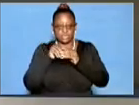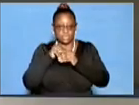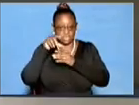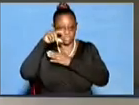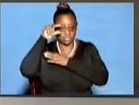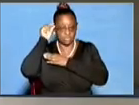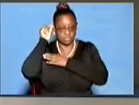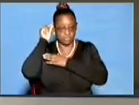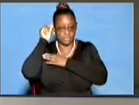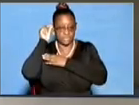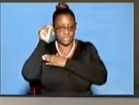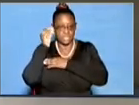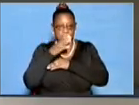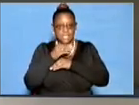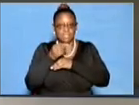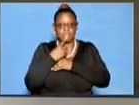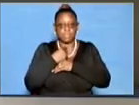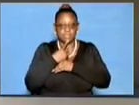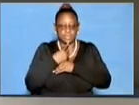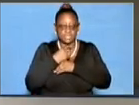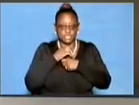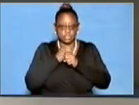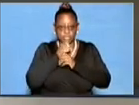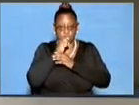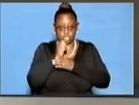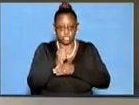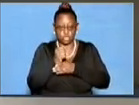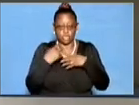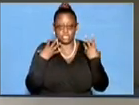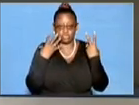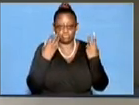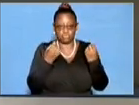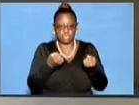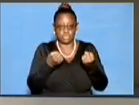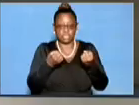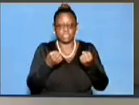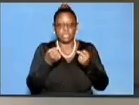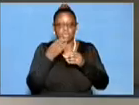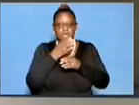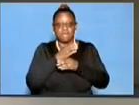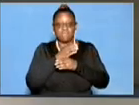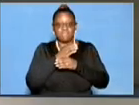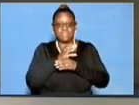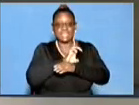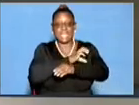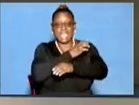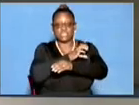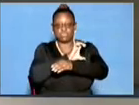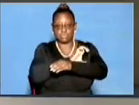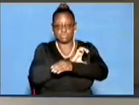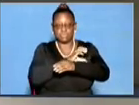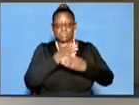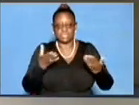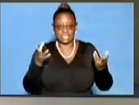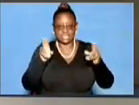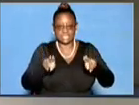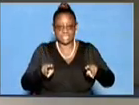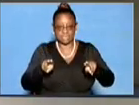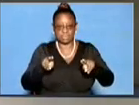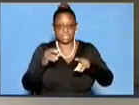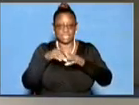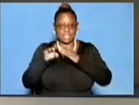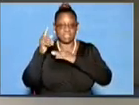service providers, and the public, to effectively strengthen the delivery of electronic communication services in the